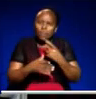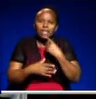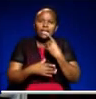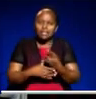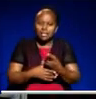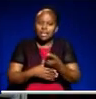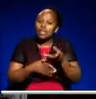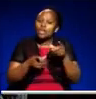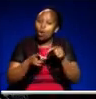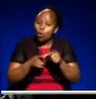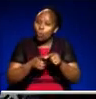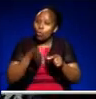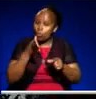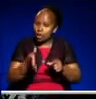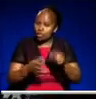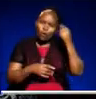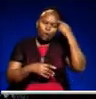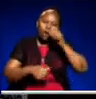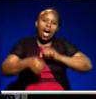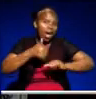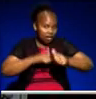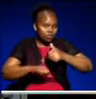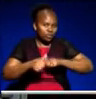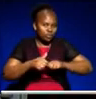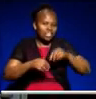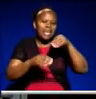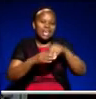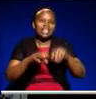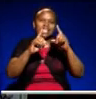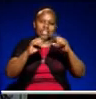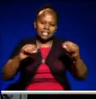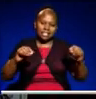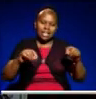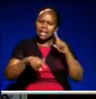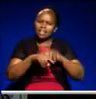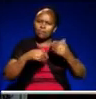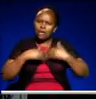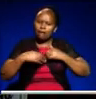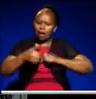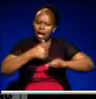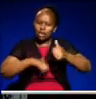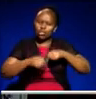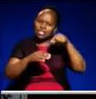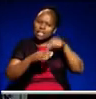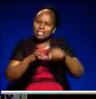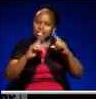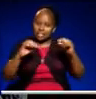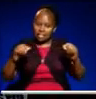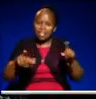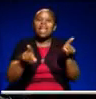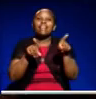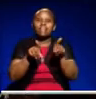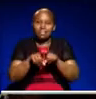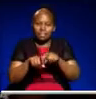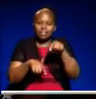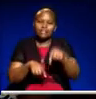they are words for actions in a sentence. When there's an action done in a sentence, then that is a